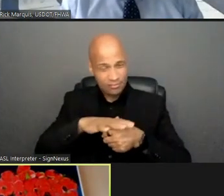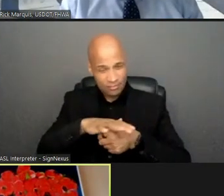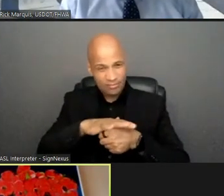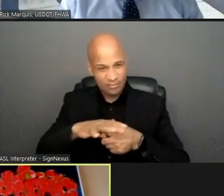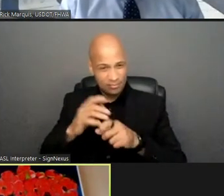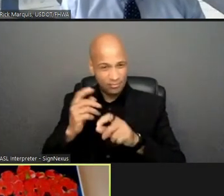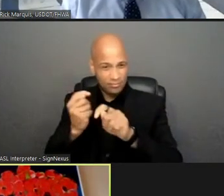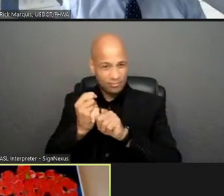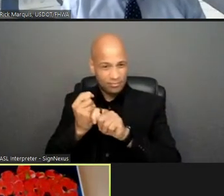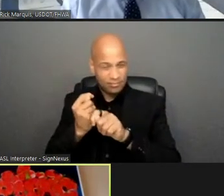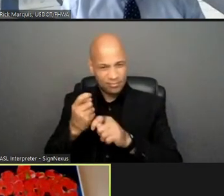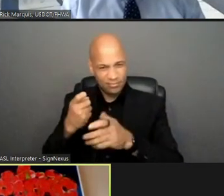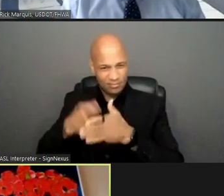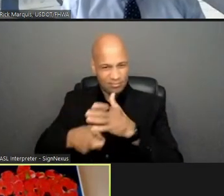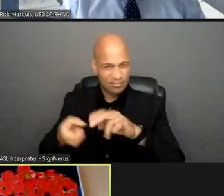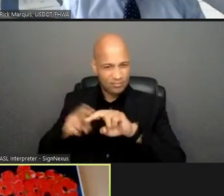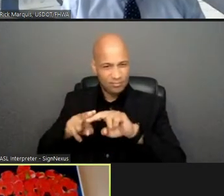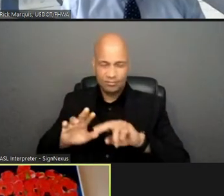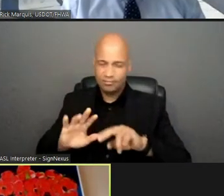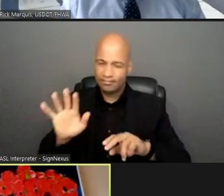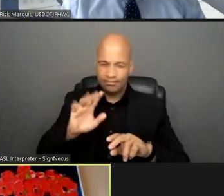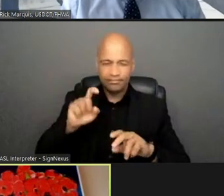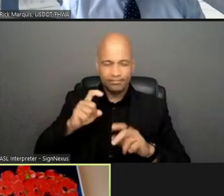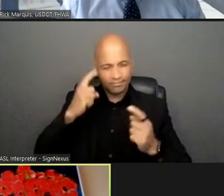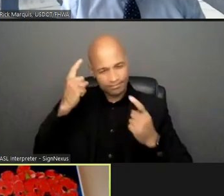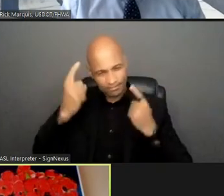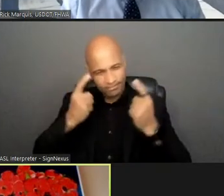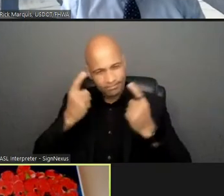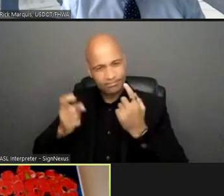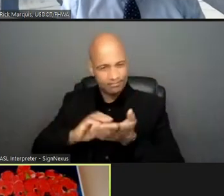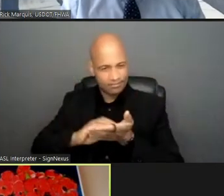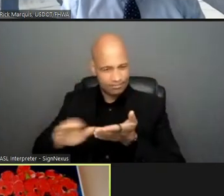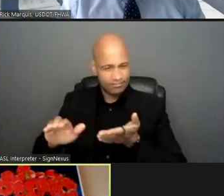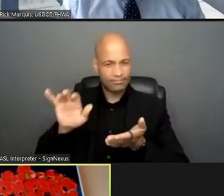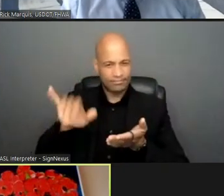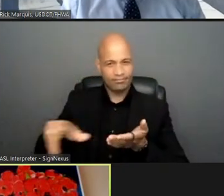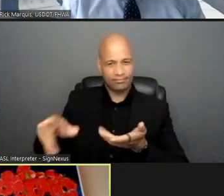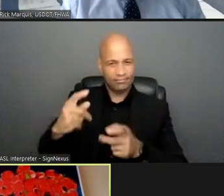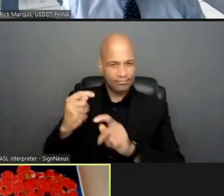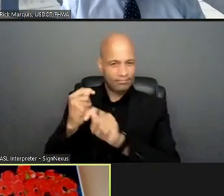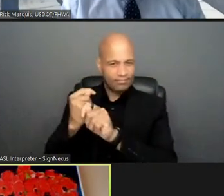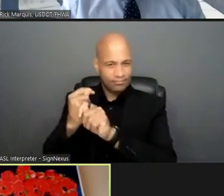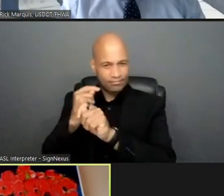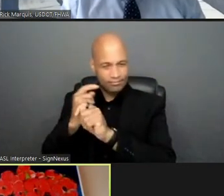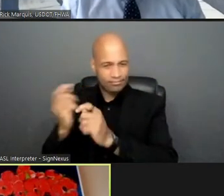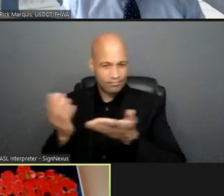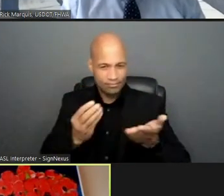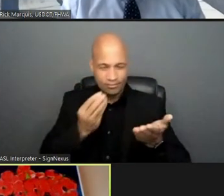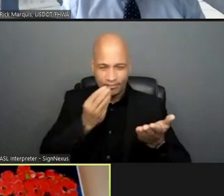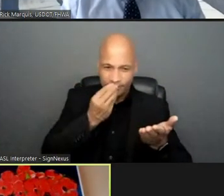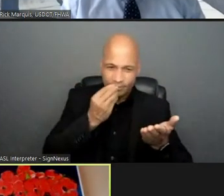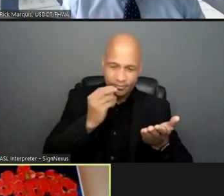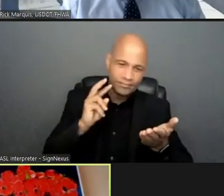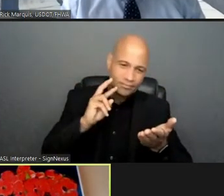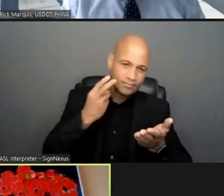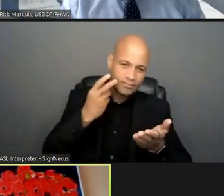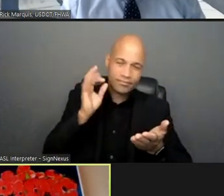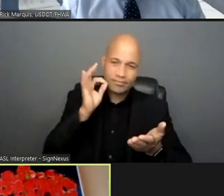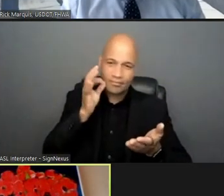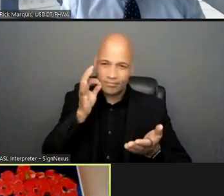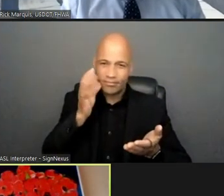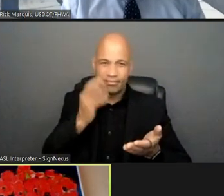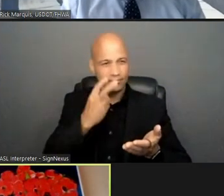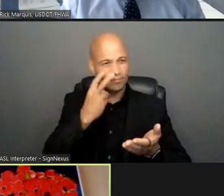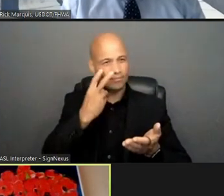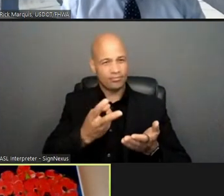Public Health crisis needs to be considered according to the map uh figure 17 2 most of